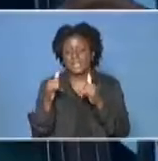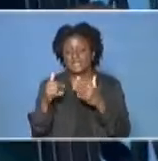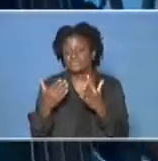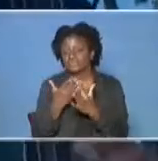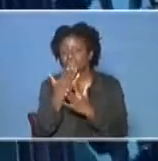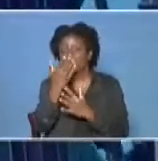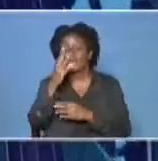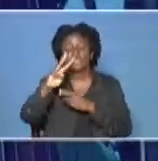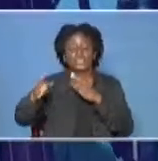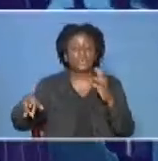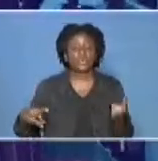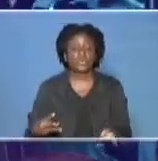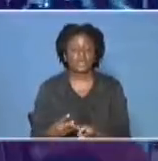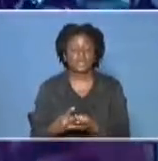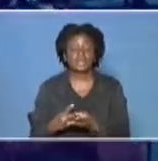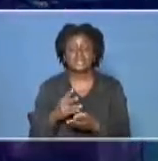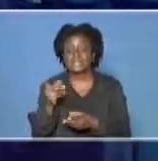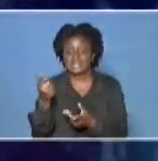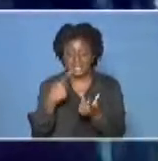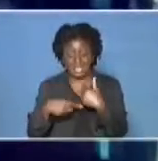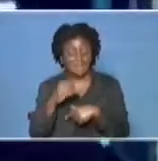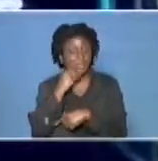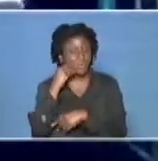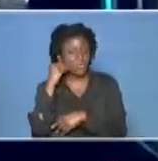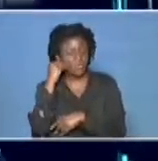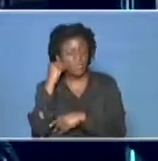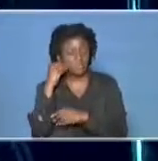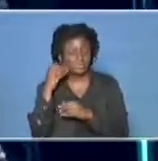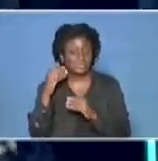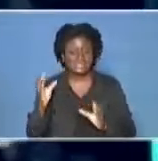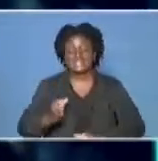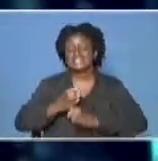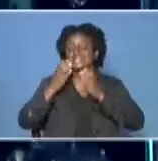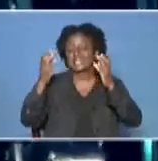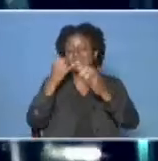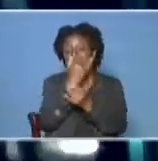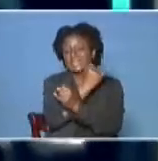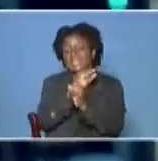the world. He came home to celebrate independence.